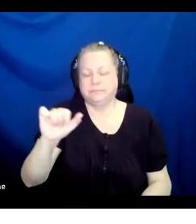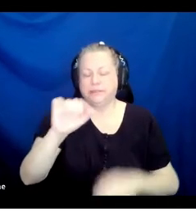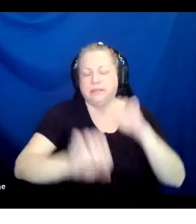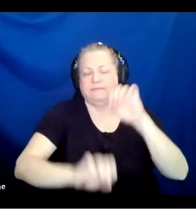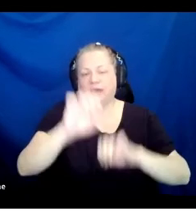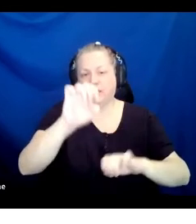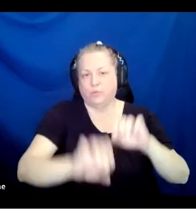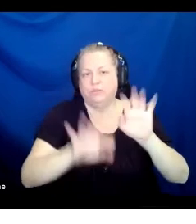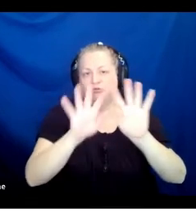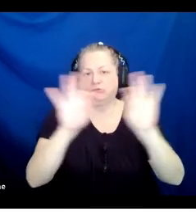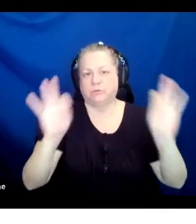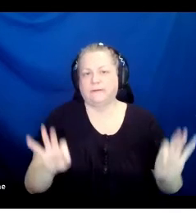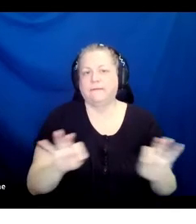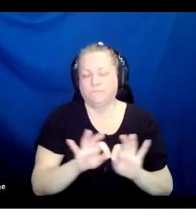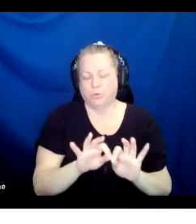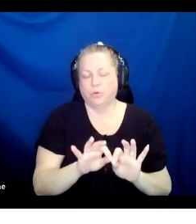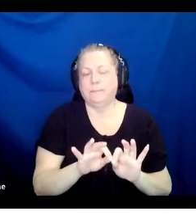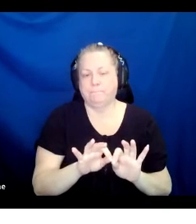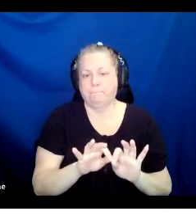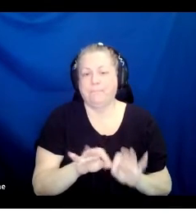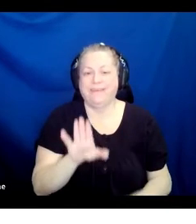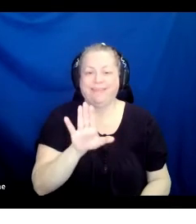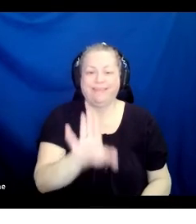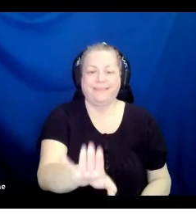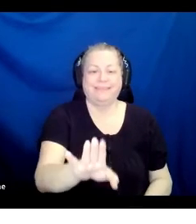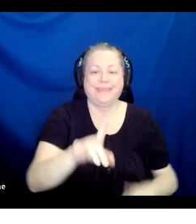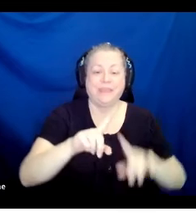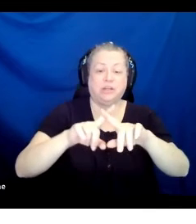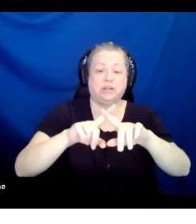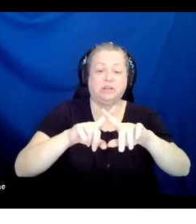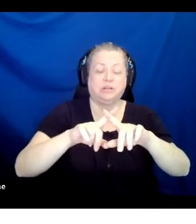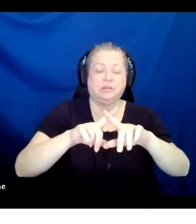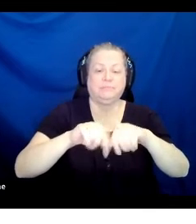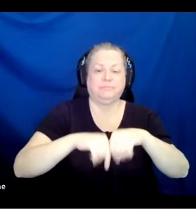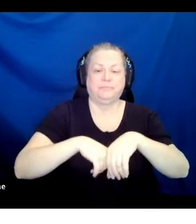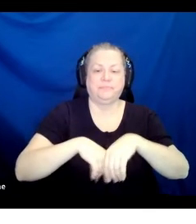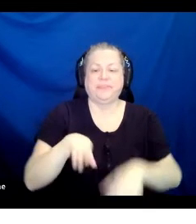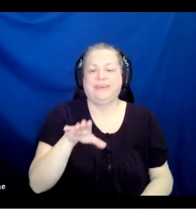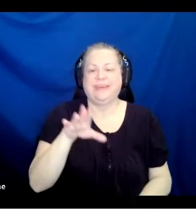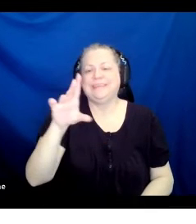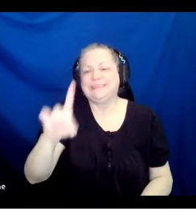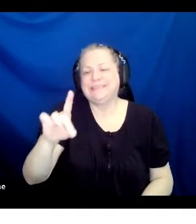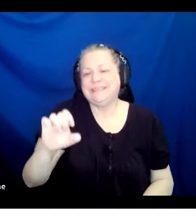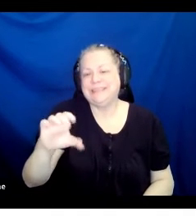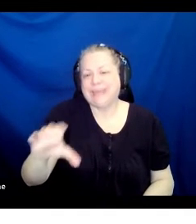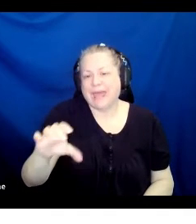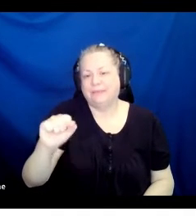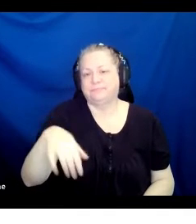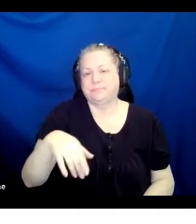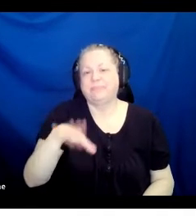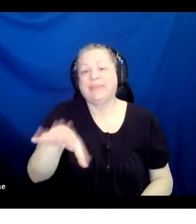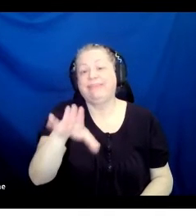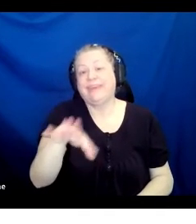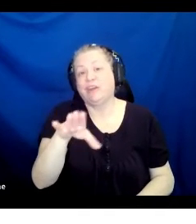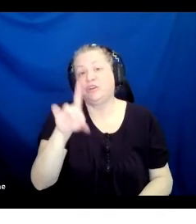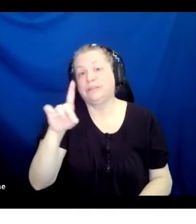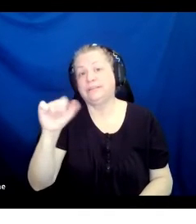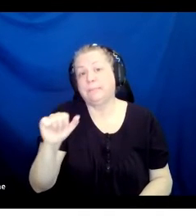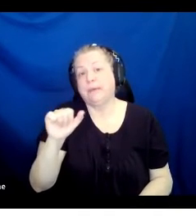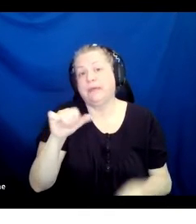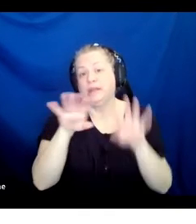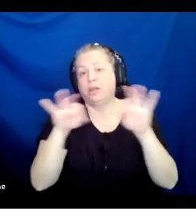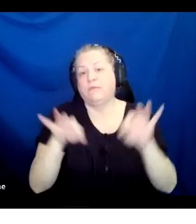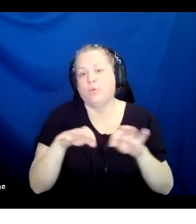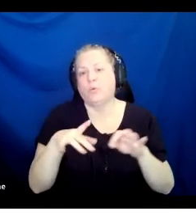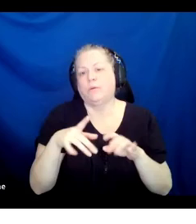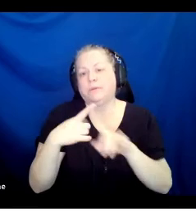evaluation form. Their disability is completed by DES on behalf of MassHealth. This